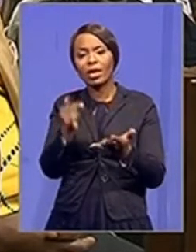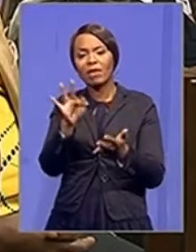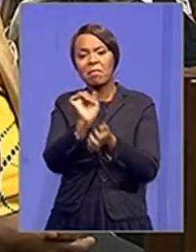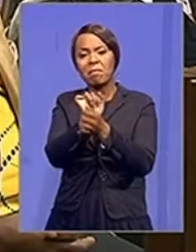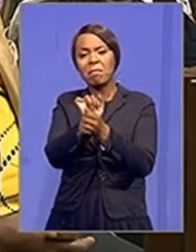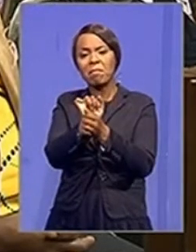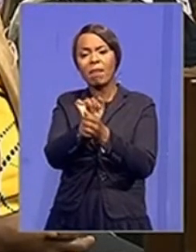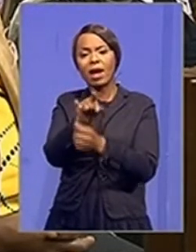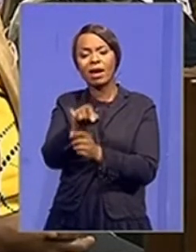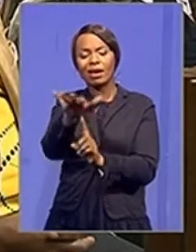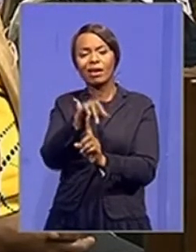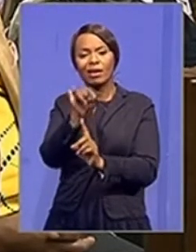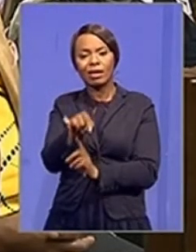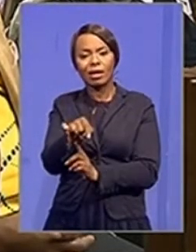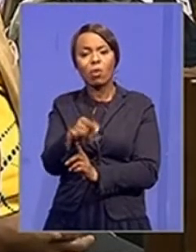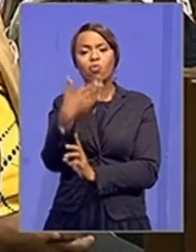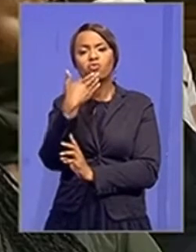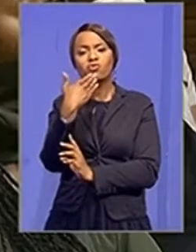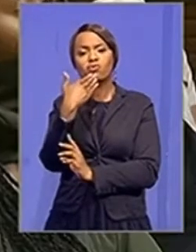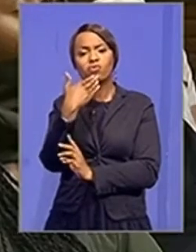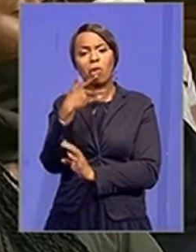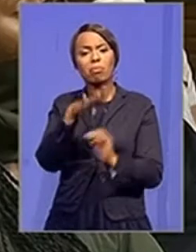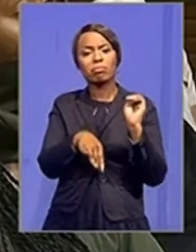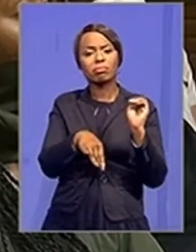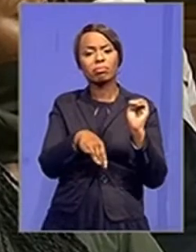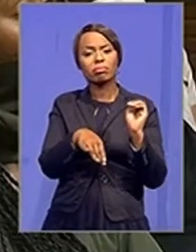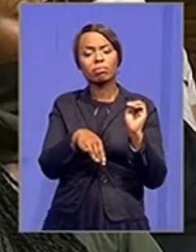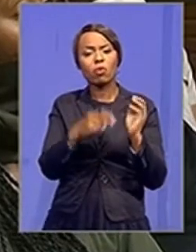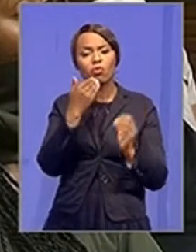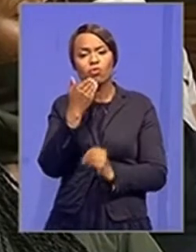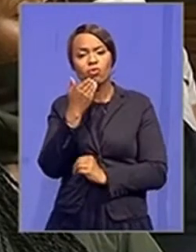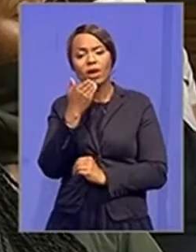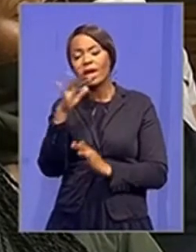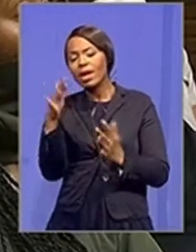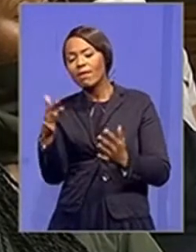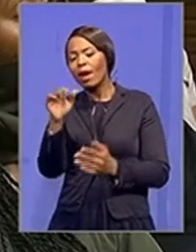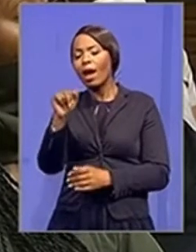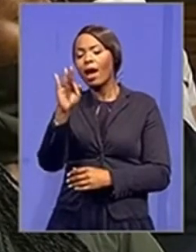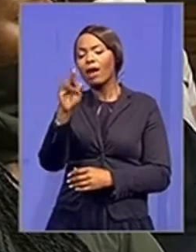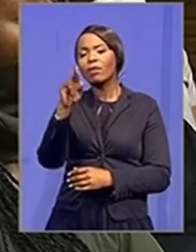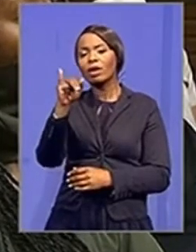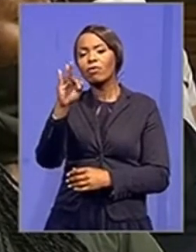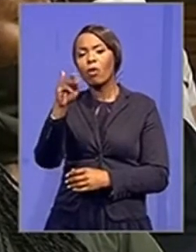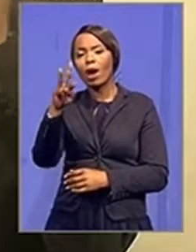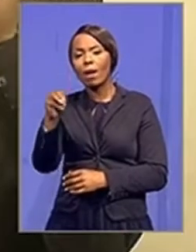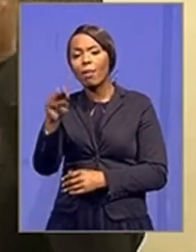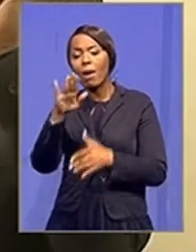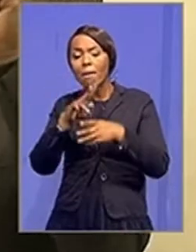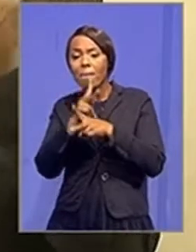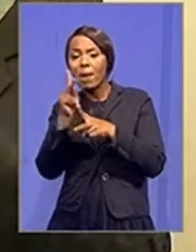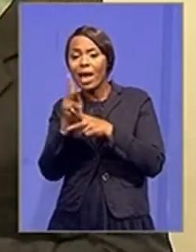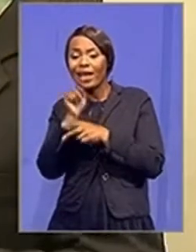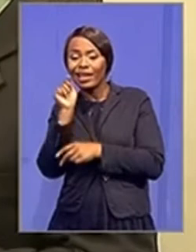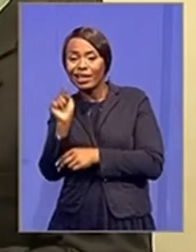Yes. Who is the person who locked them up? Me. If AfriForum or whoever is behind this, if they really